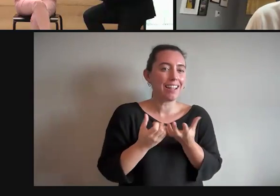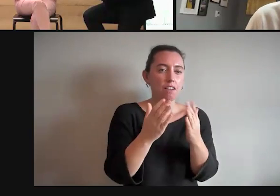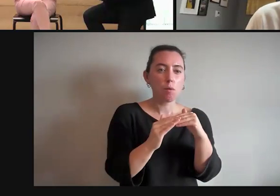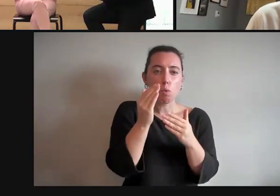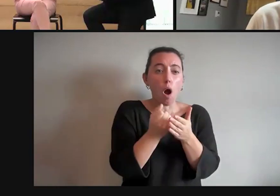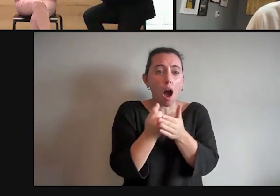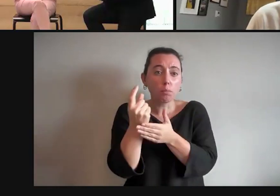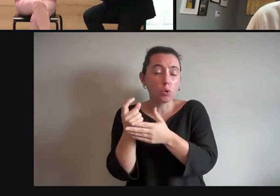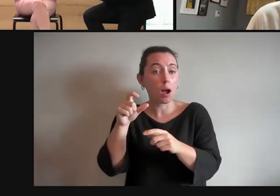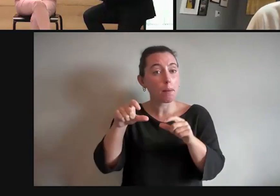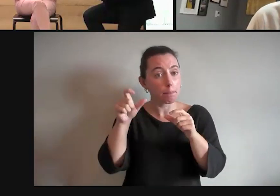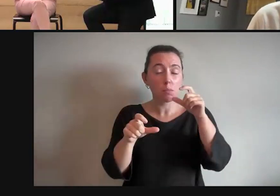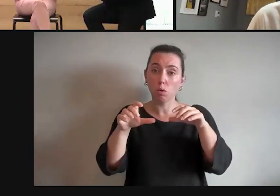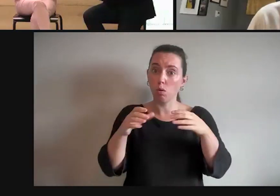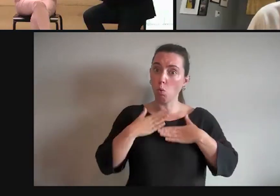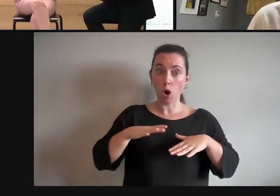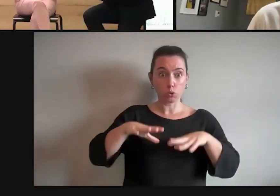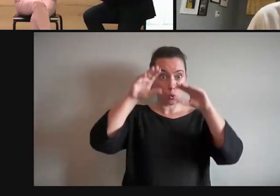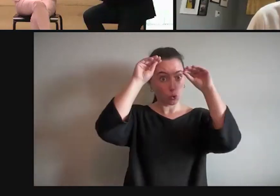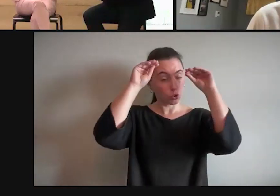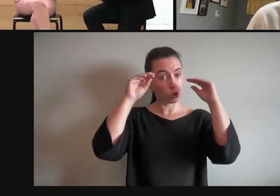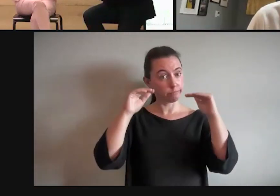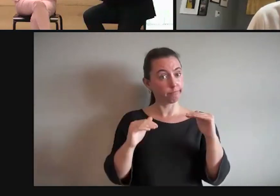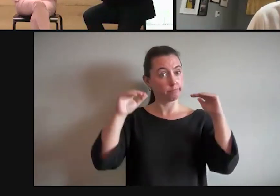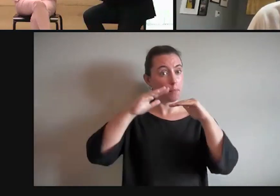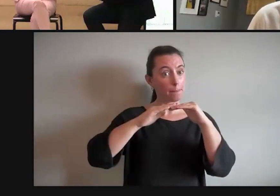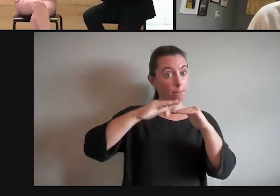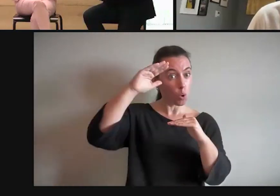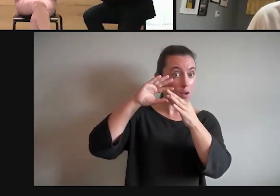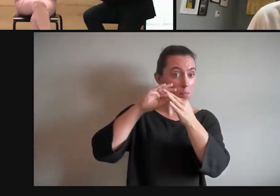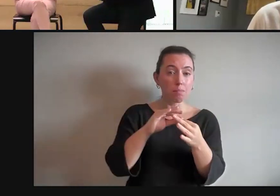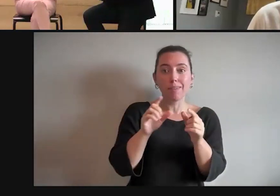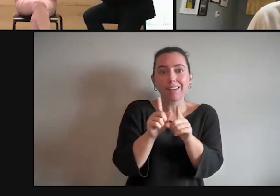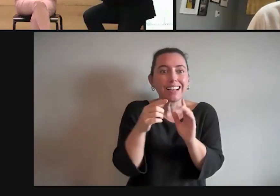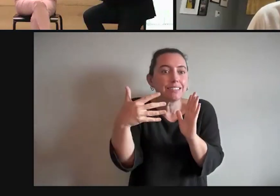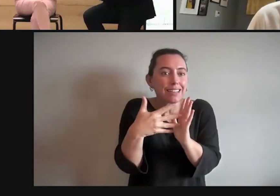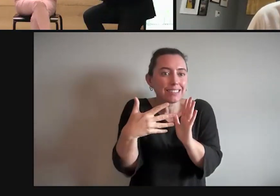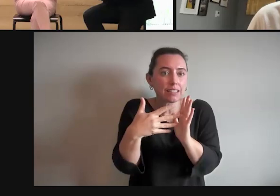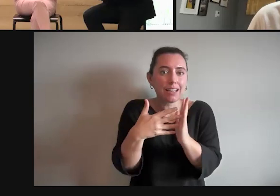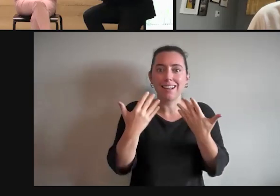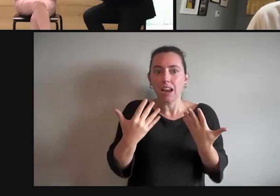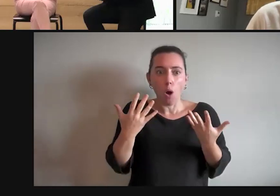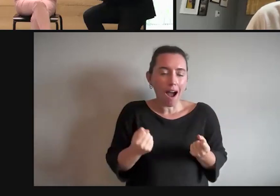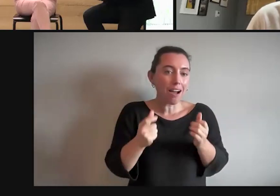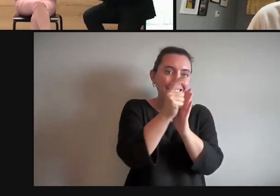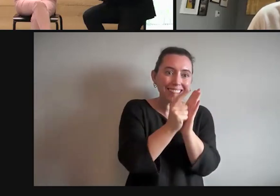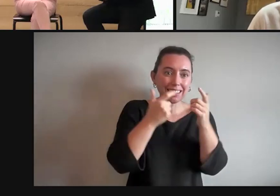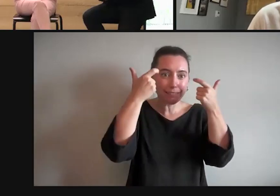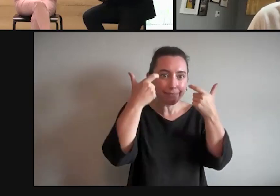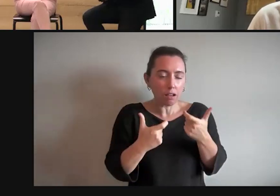people to learn more about the testing, or because now we have these legal requirements that are